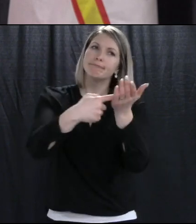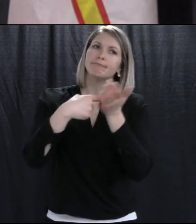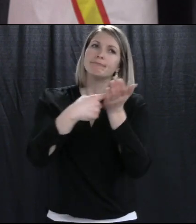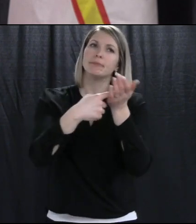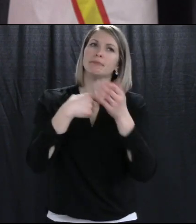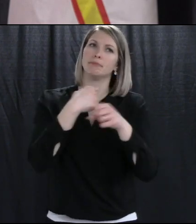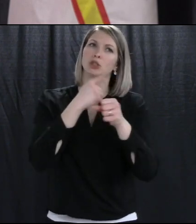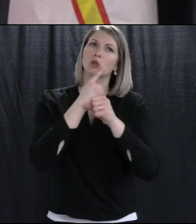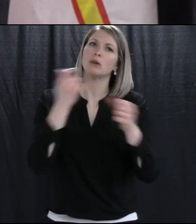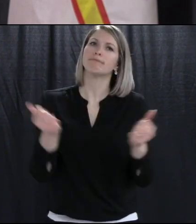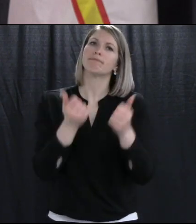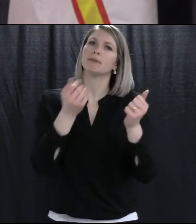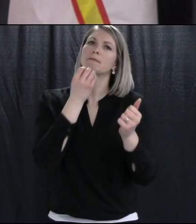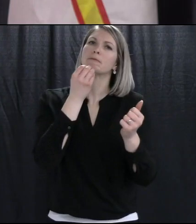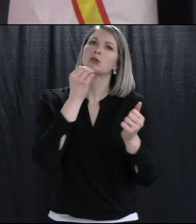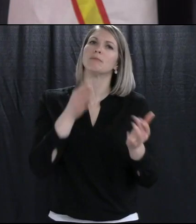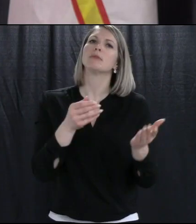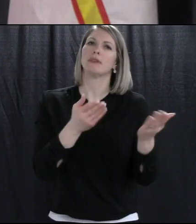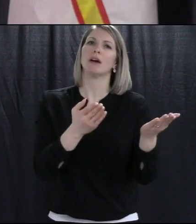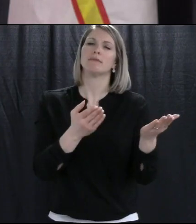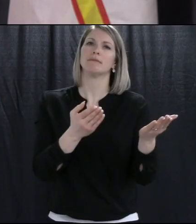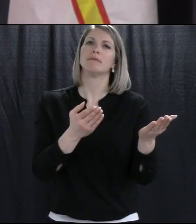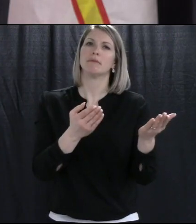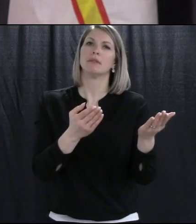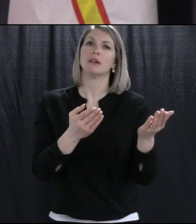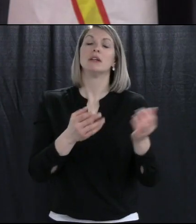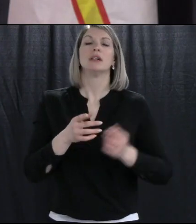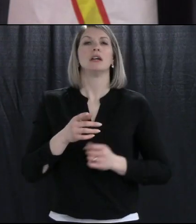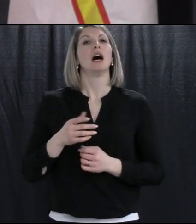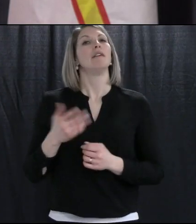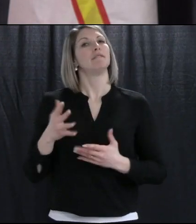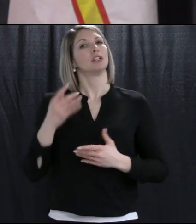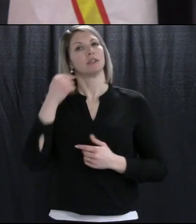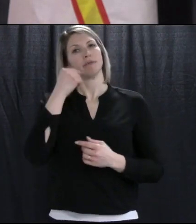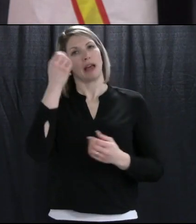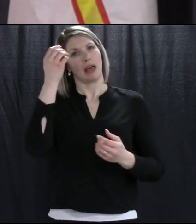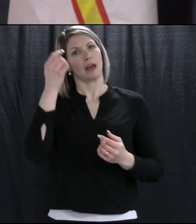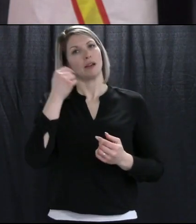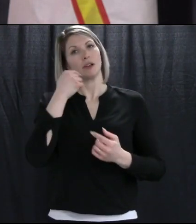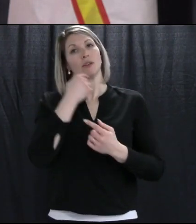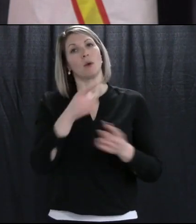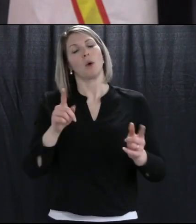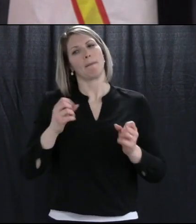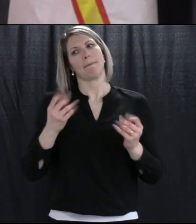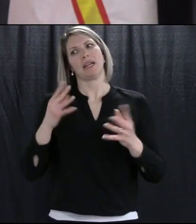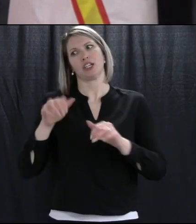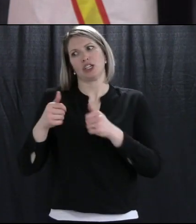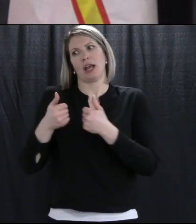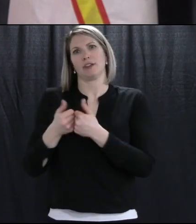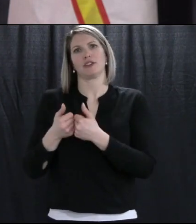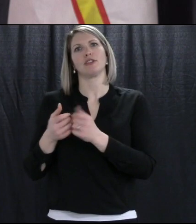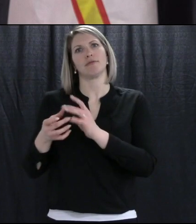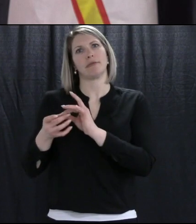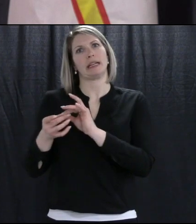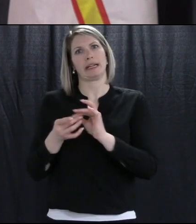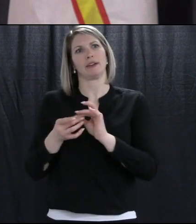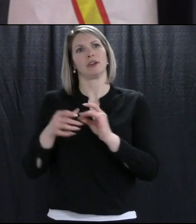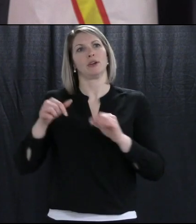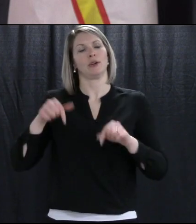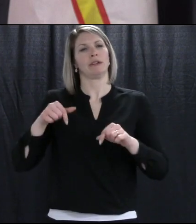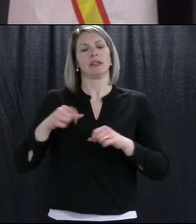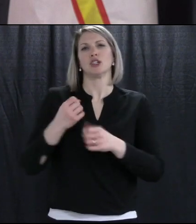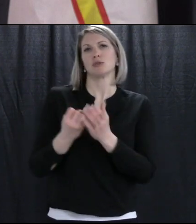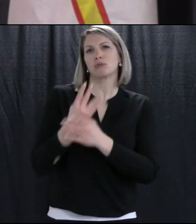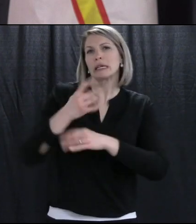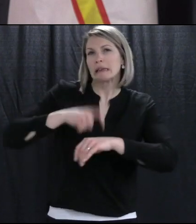groups. And as you know, and as I just said, there's been challenges as we get late into the year to see supplies running low into that